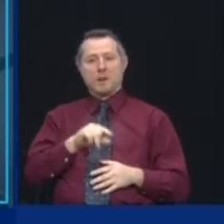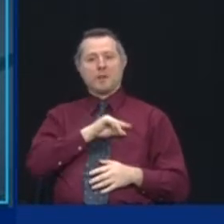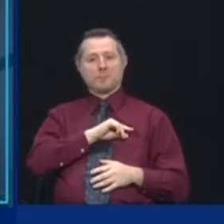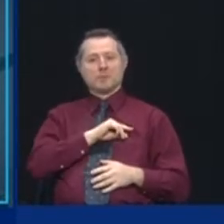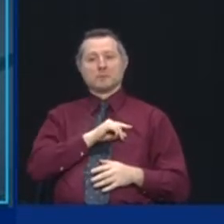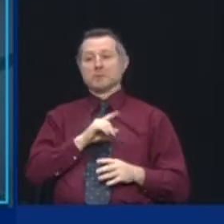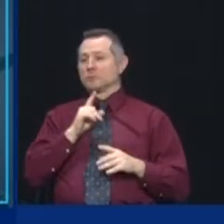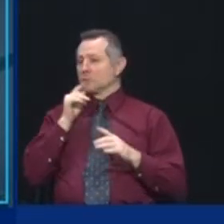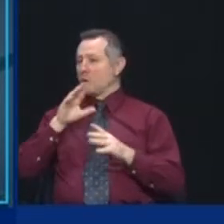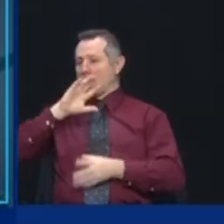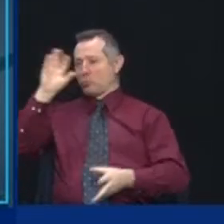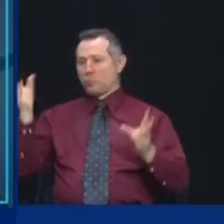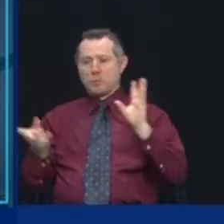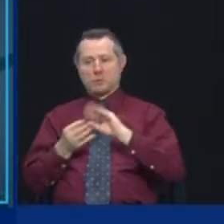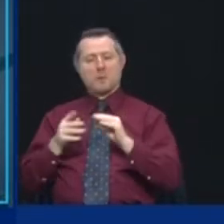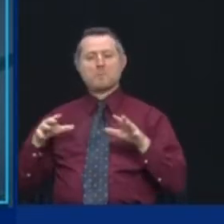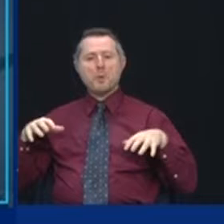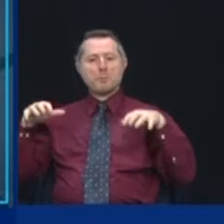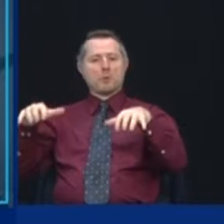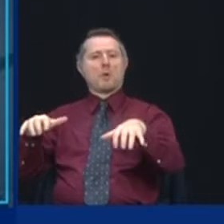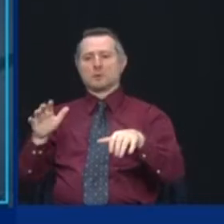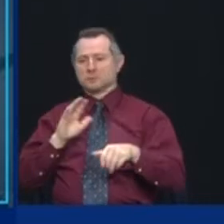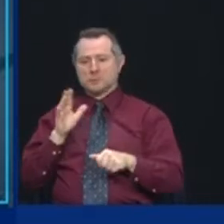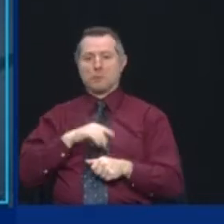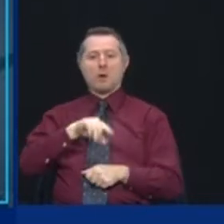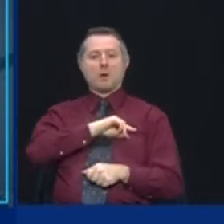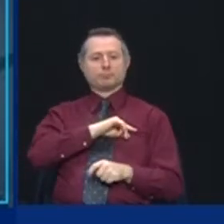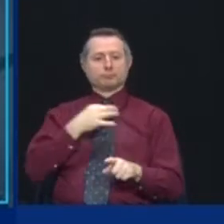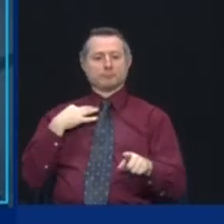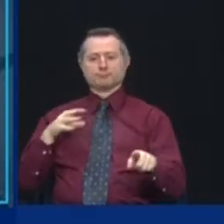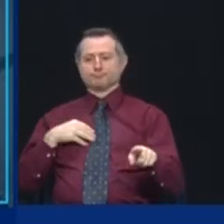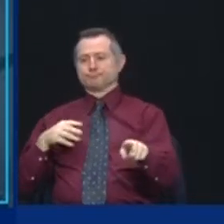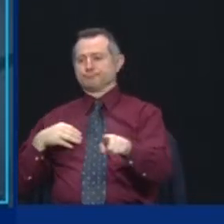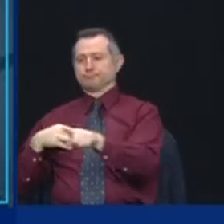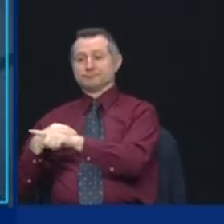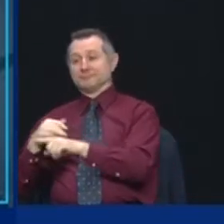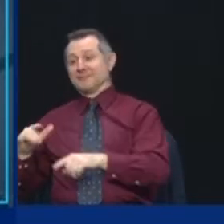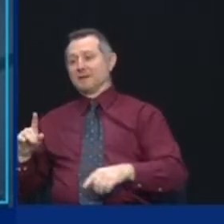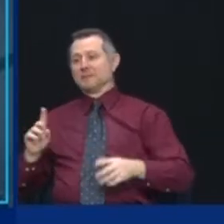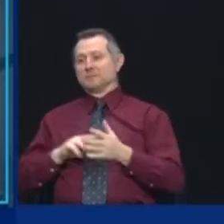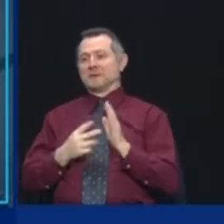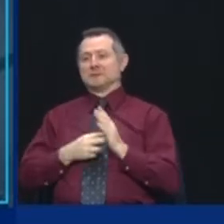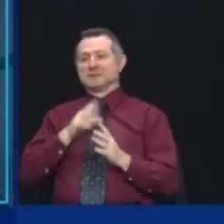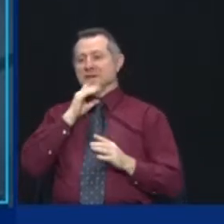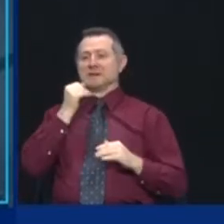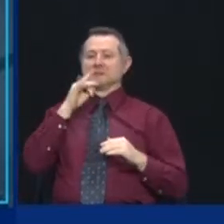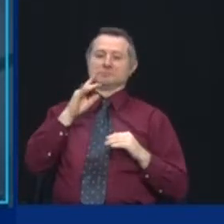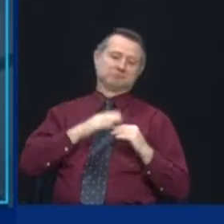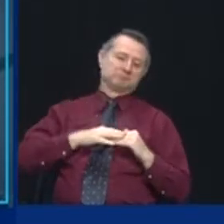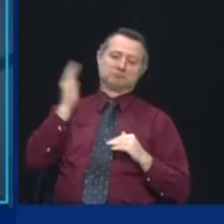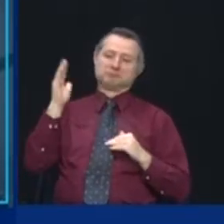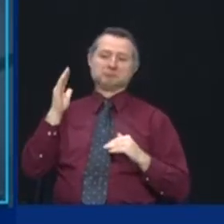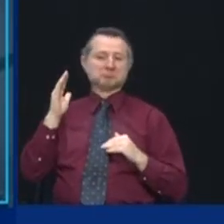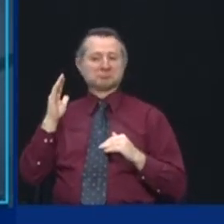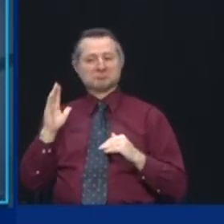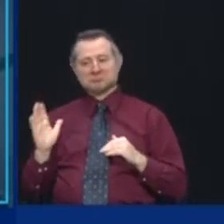total population, of the eligible population. You're only eligible at 18 plus. So we are